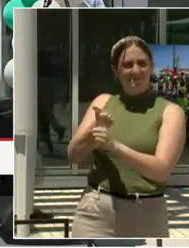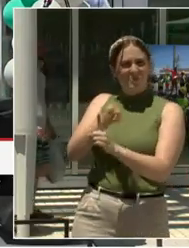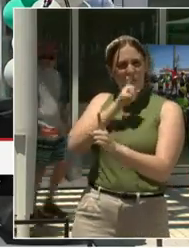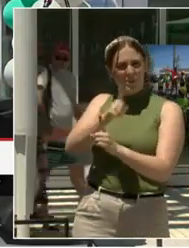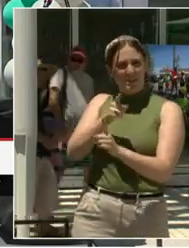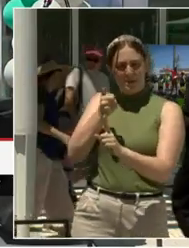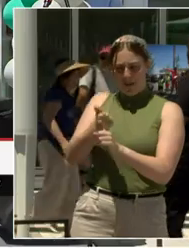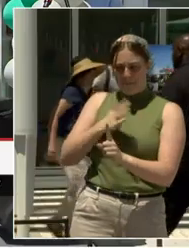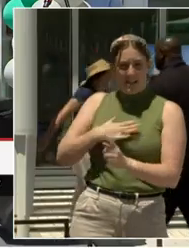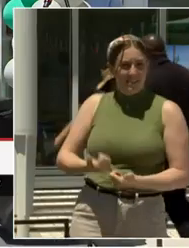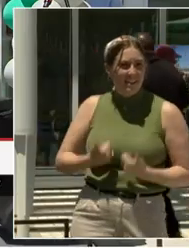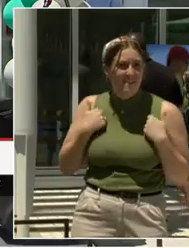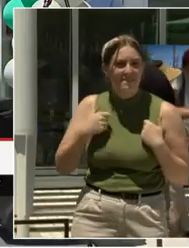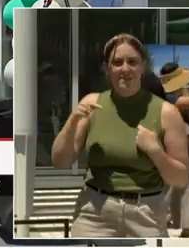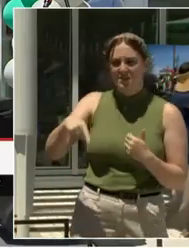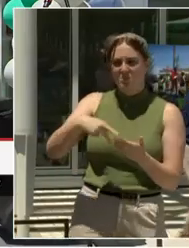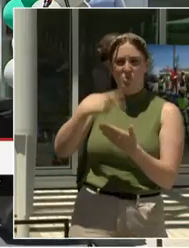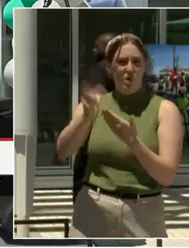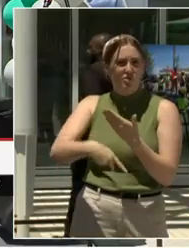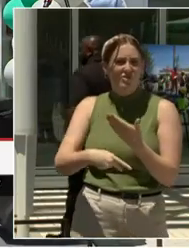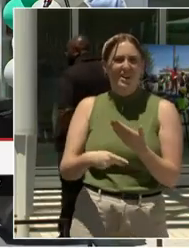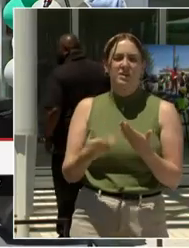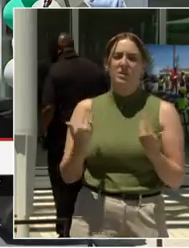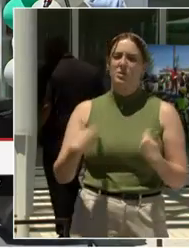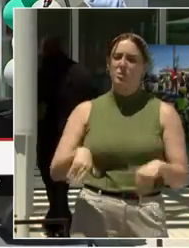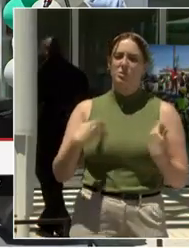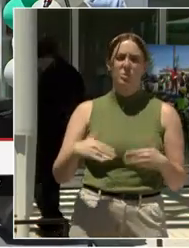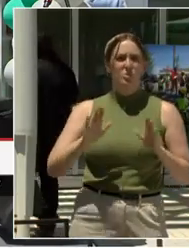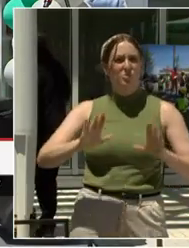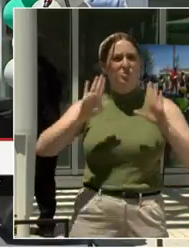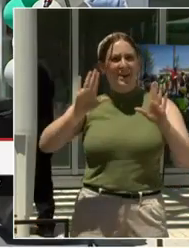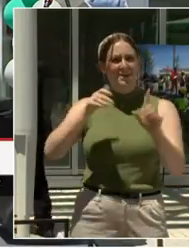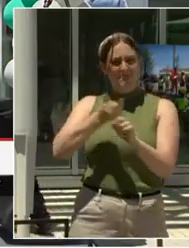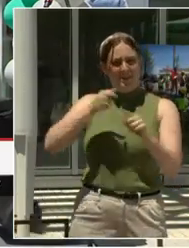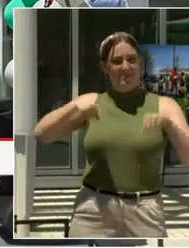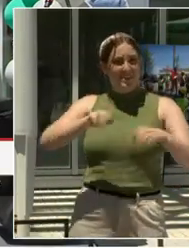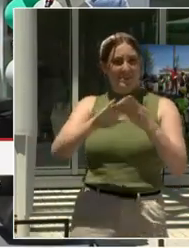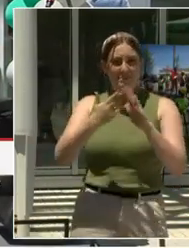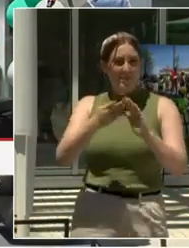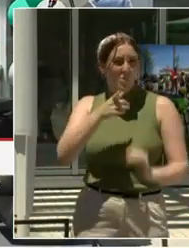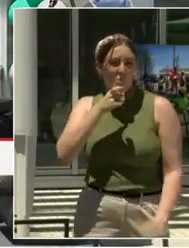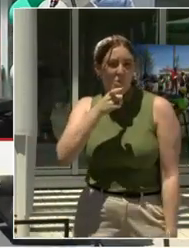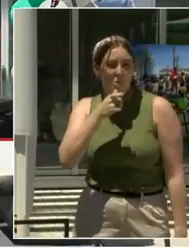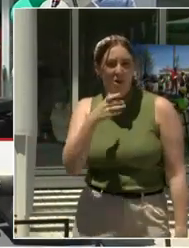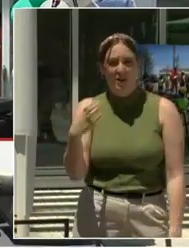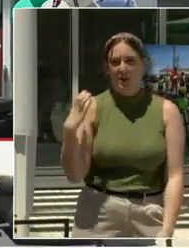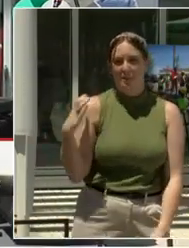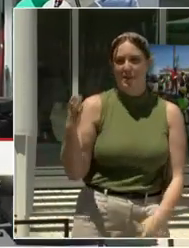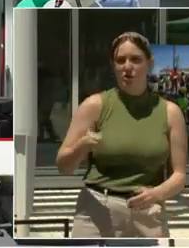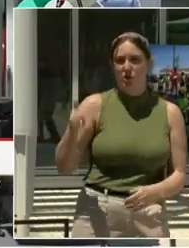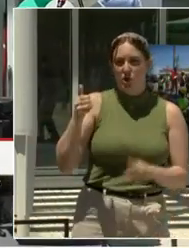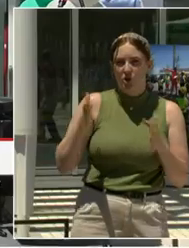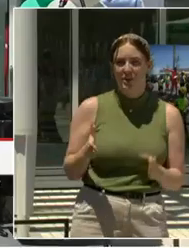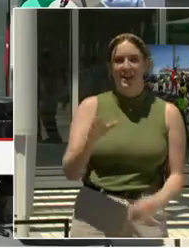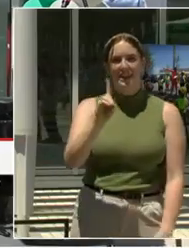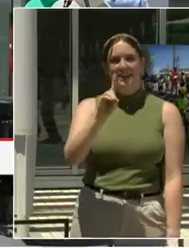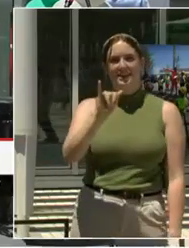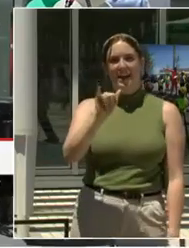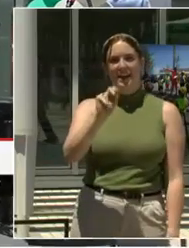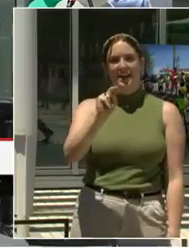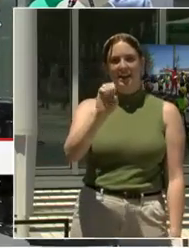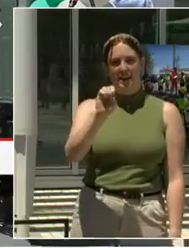this project, and a great impact in our community as well. And that's Commissioner Diane Barnes.